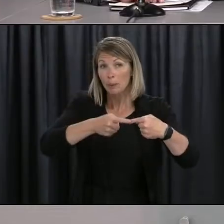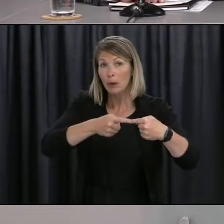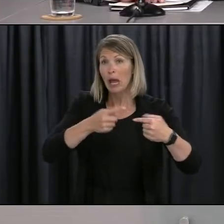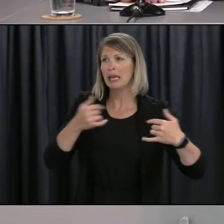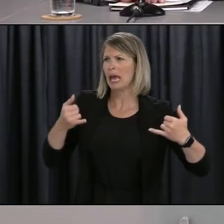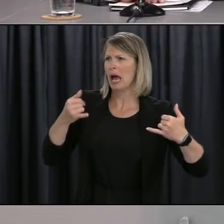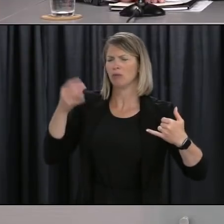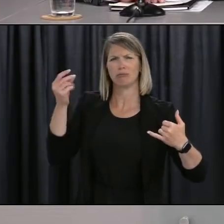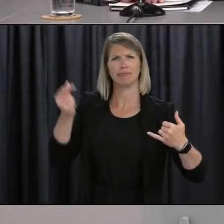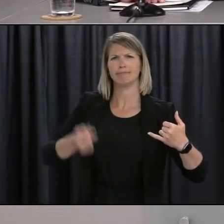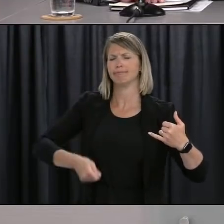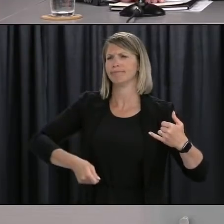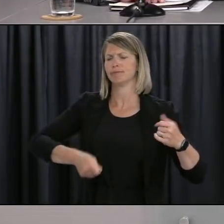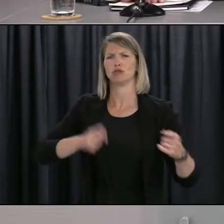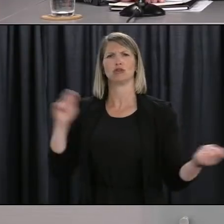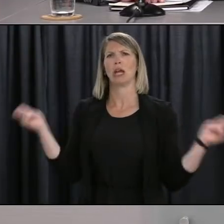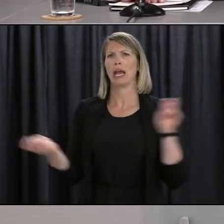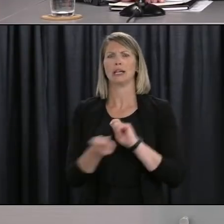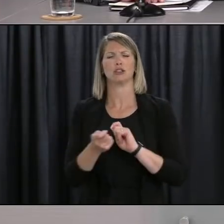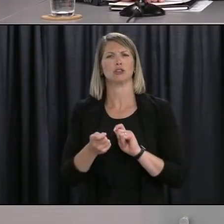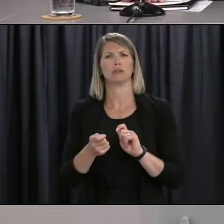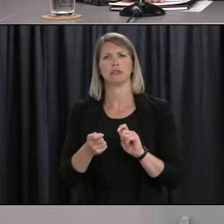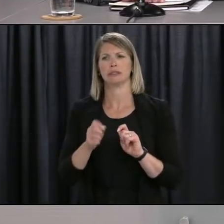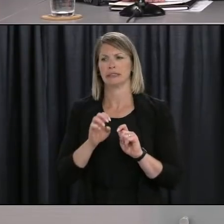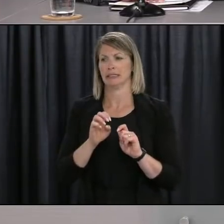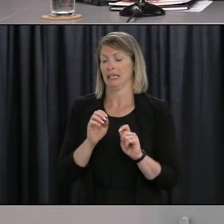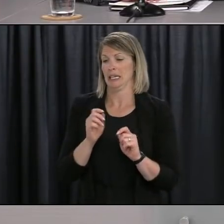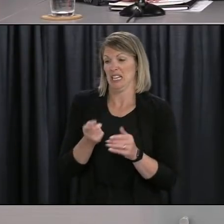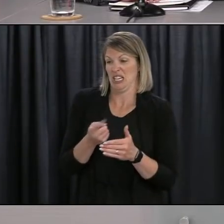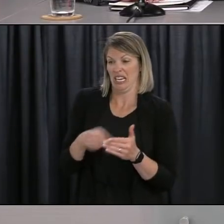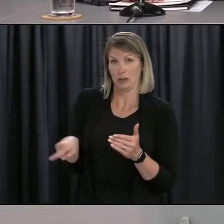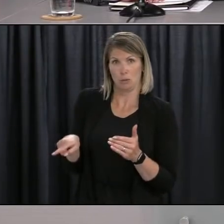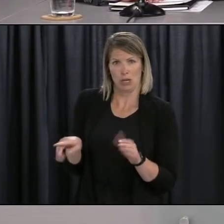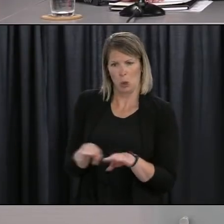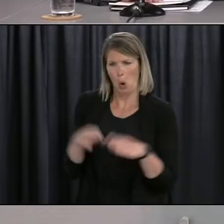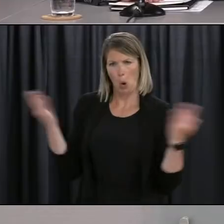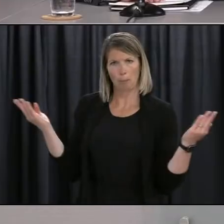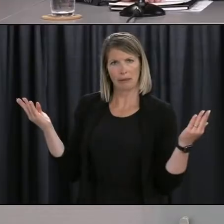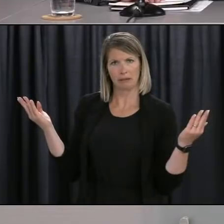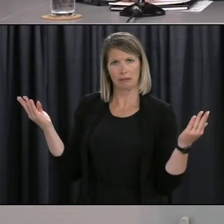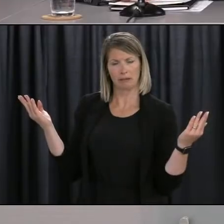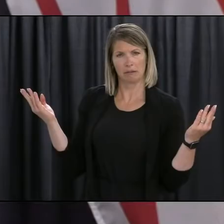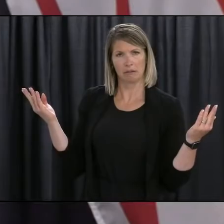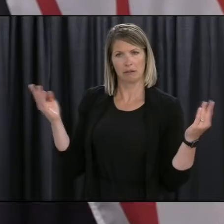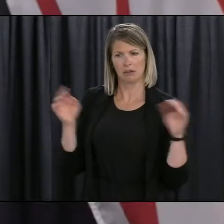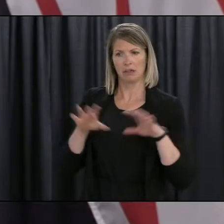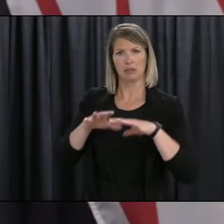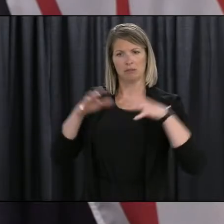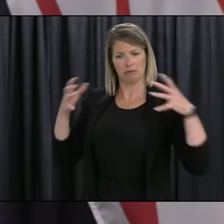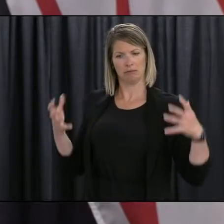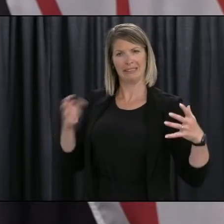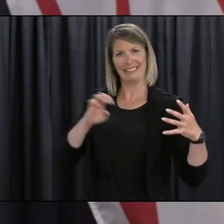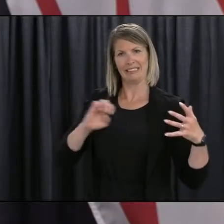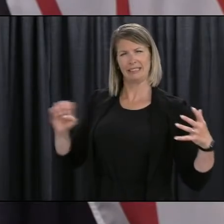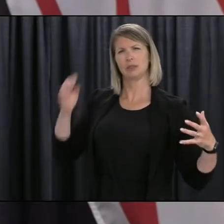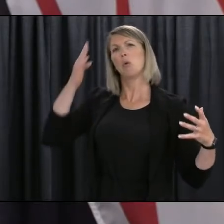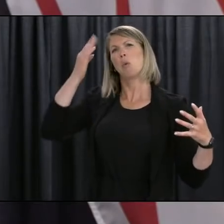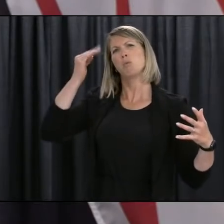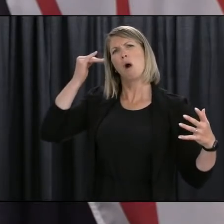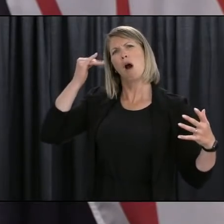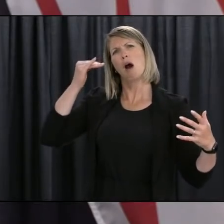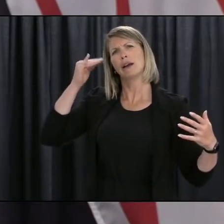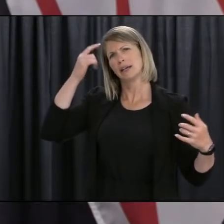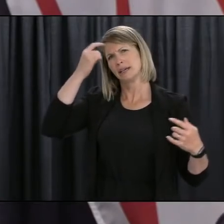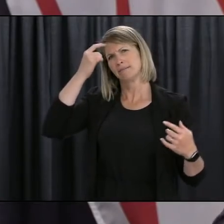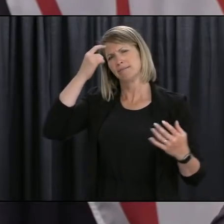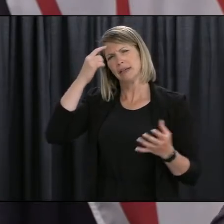the border. So why give such a short notice before announcing this measure? Yeah, so there's been a lot of discussions, as we've said